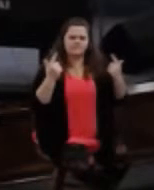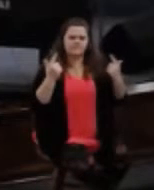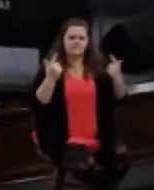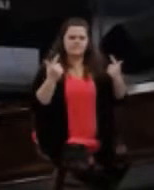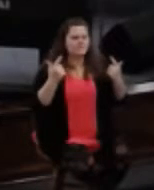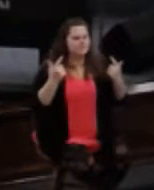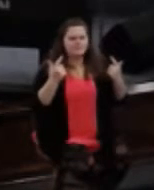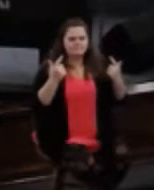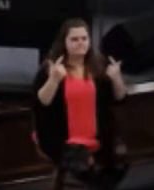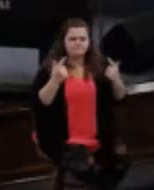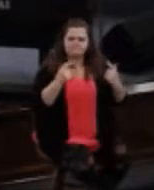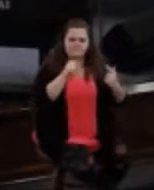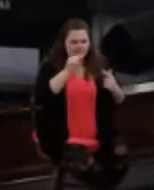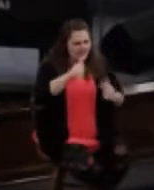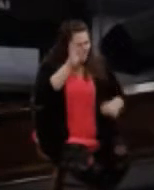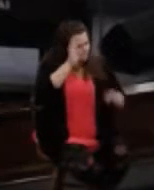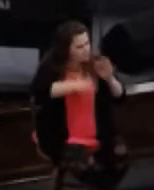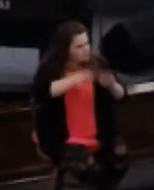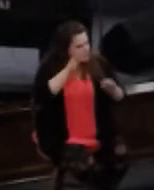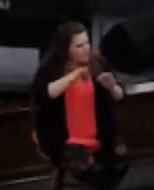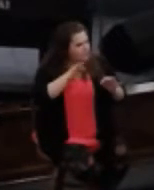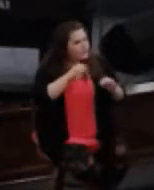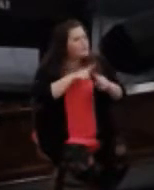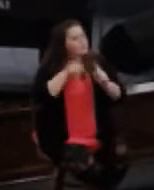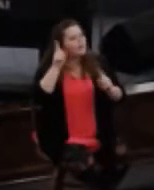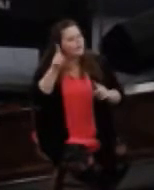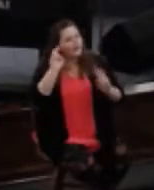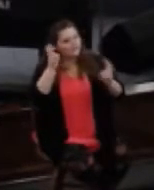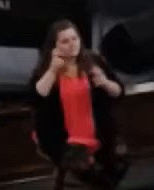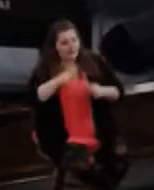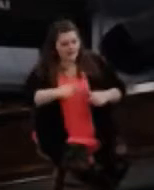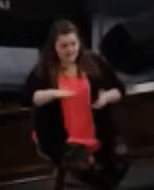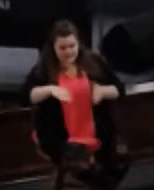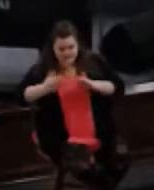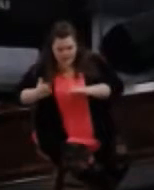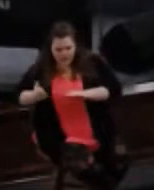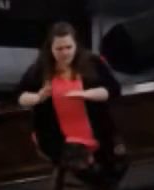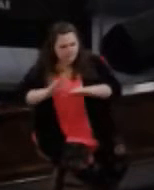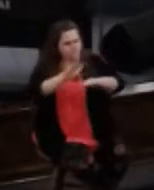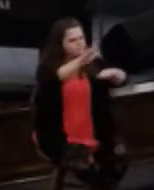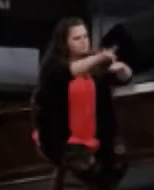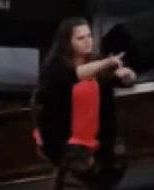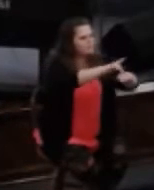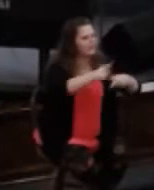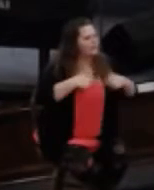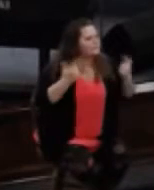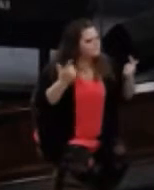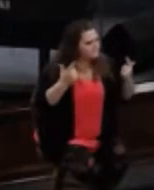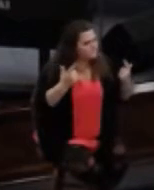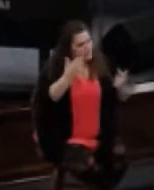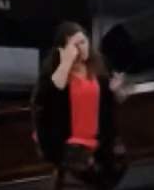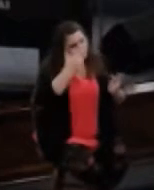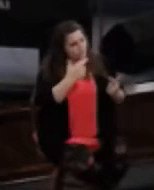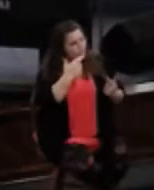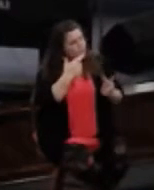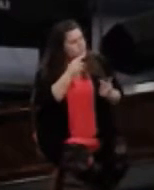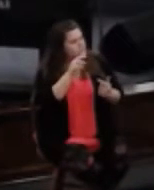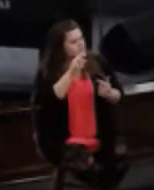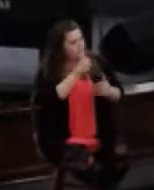not be judged, but has crossed over from death to life." And Romans chapter 6, verse 23 tells us this. It